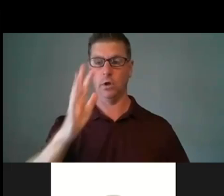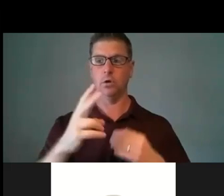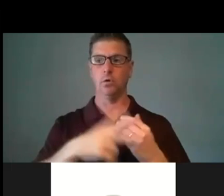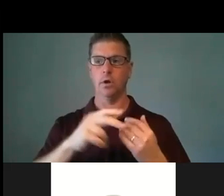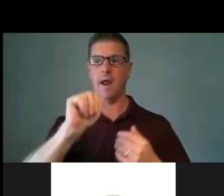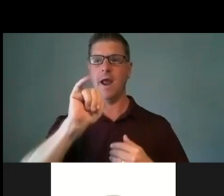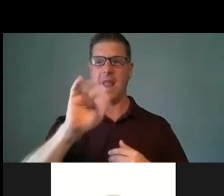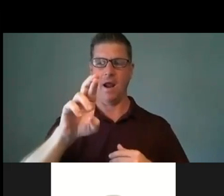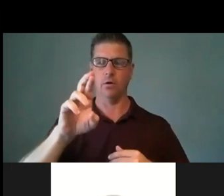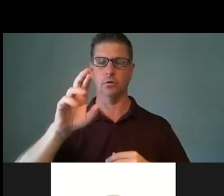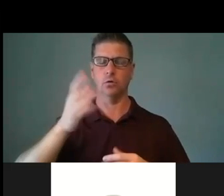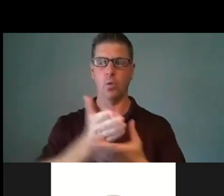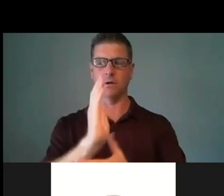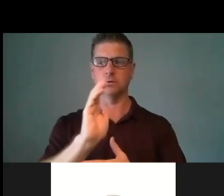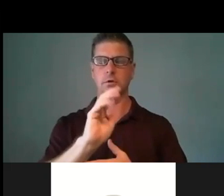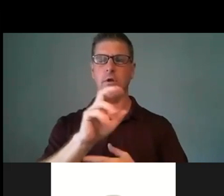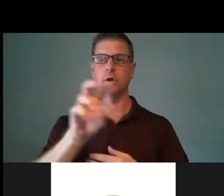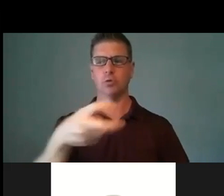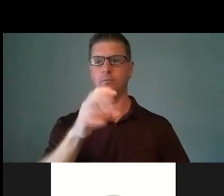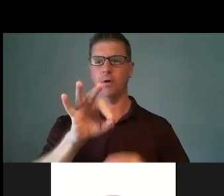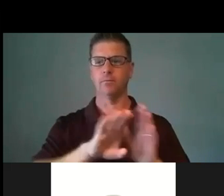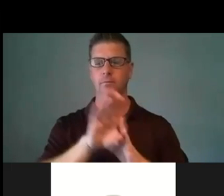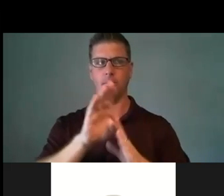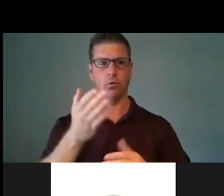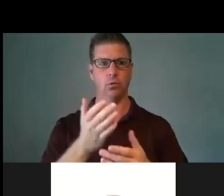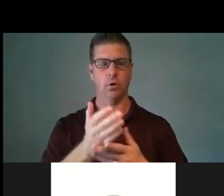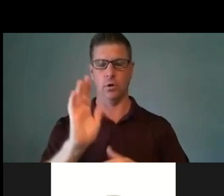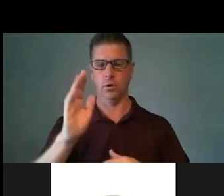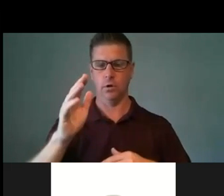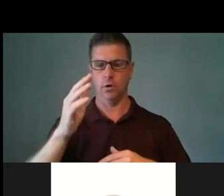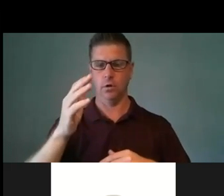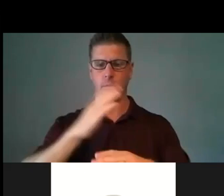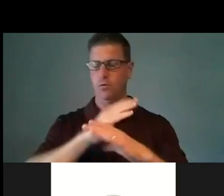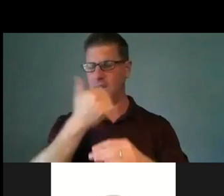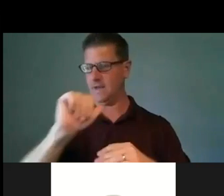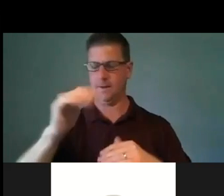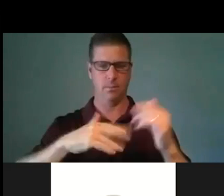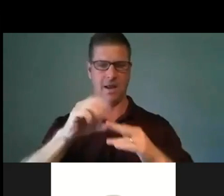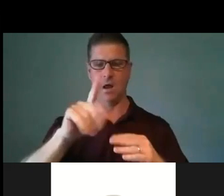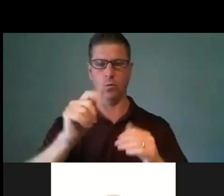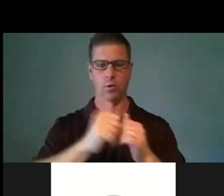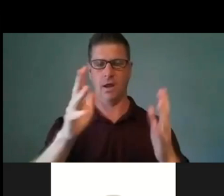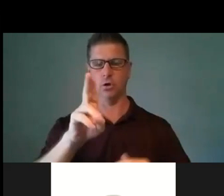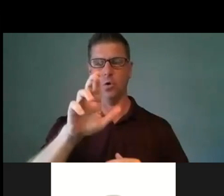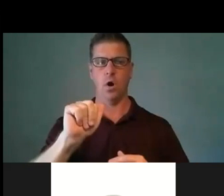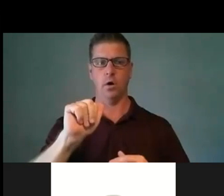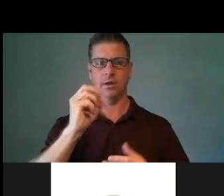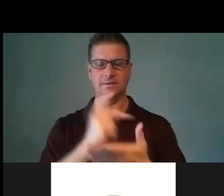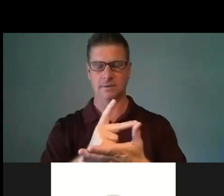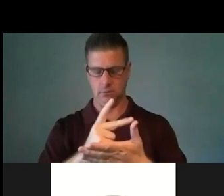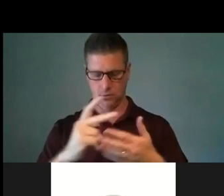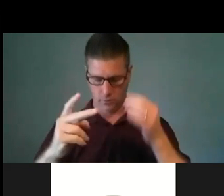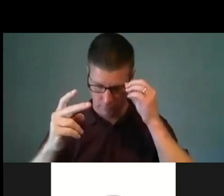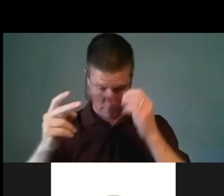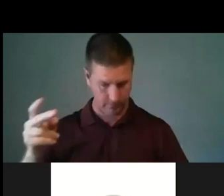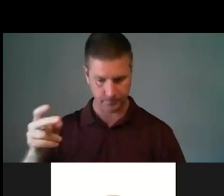rights and transfer of development rights, prohibiting any further build out without URA consent. Finally, worth mentioning, this is